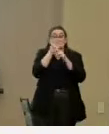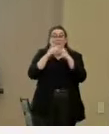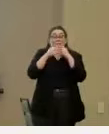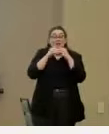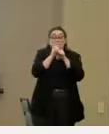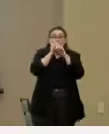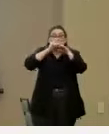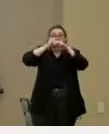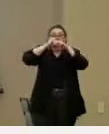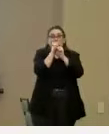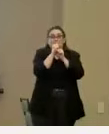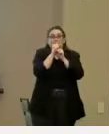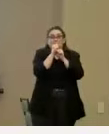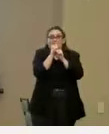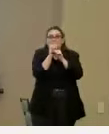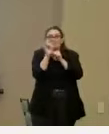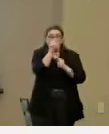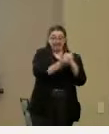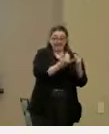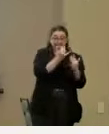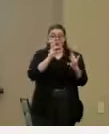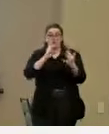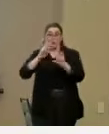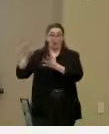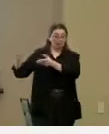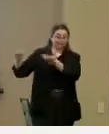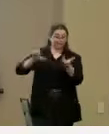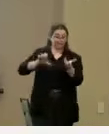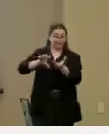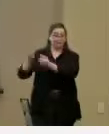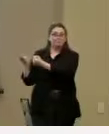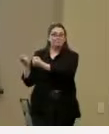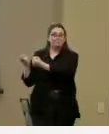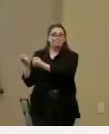What do you think that's going to do to the fire that's burning under the skin?